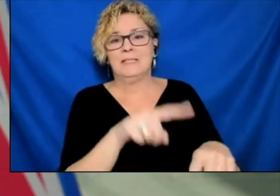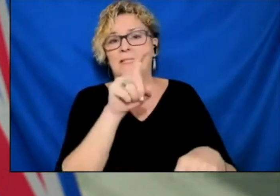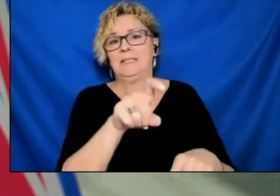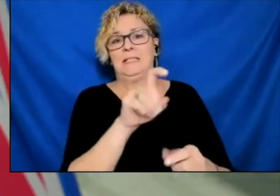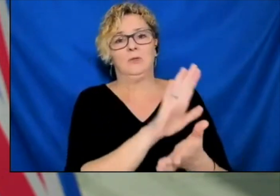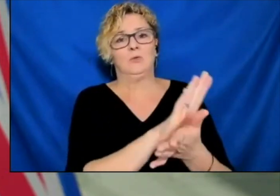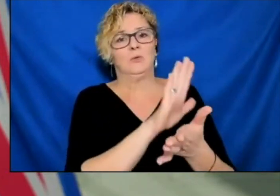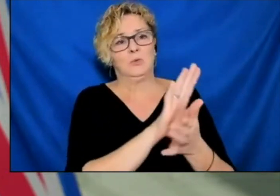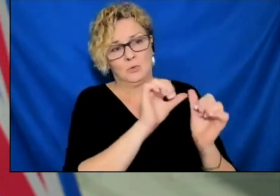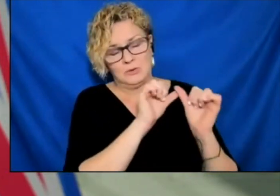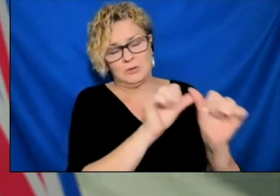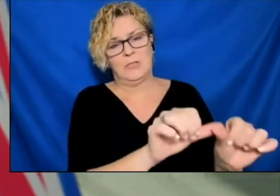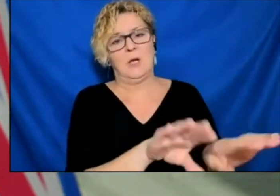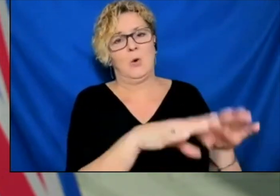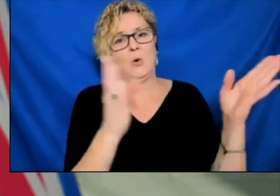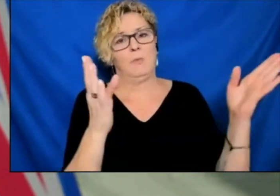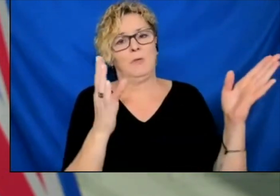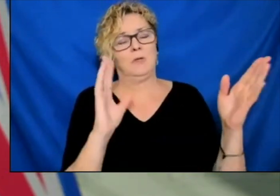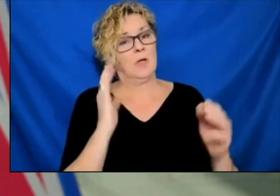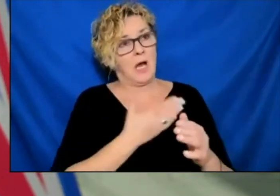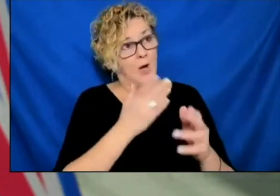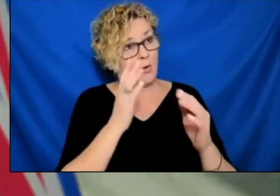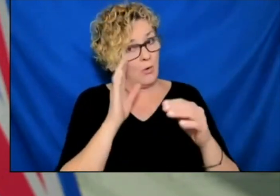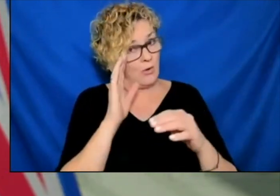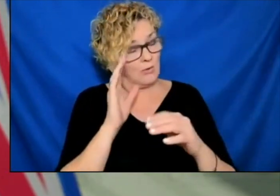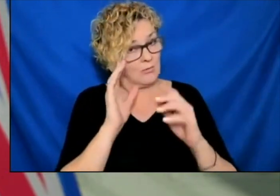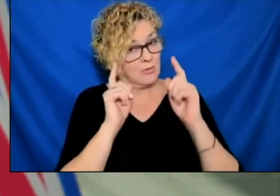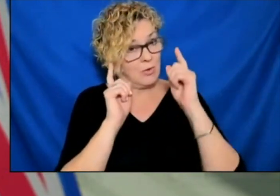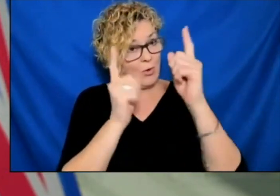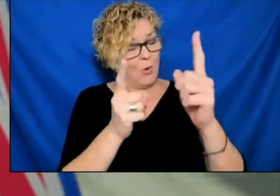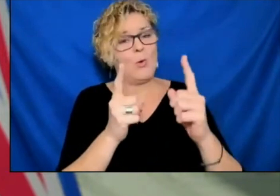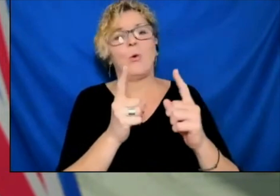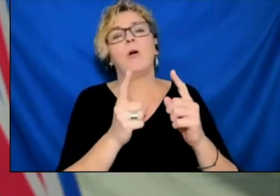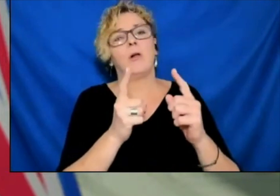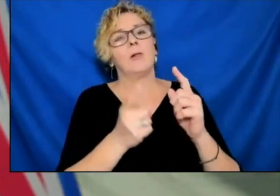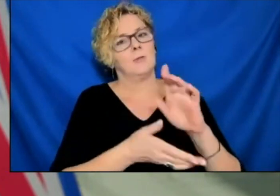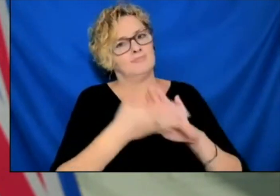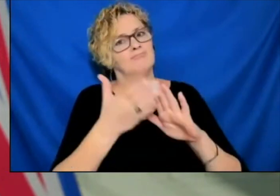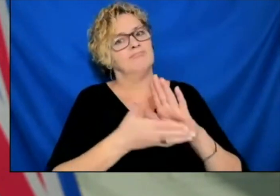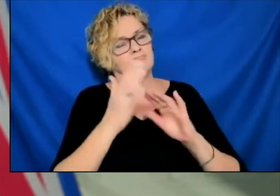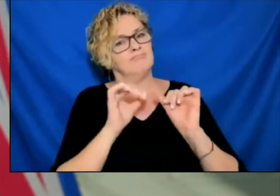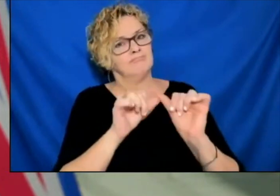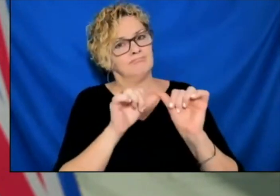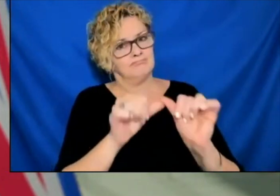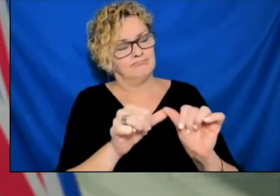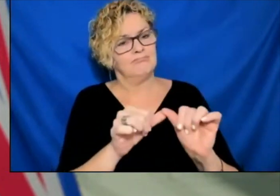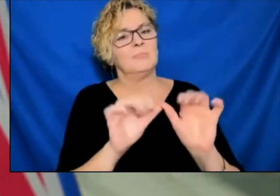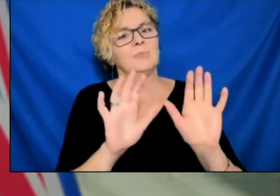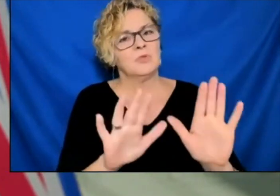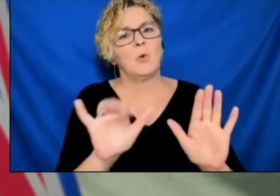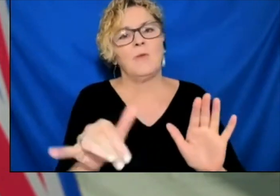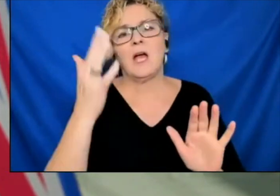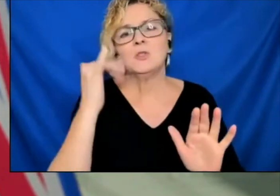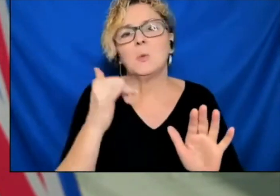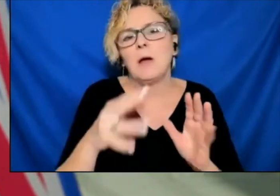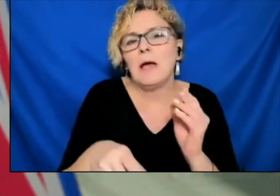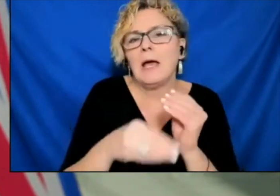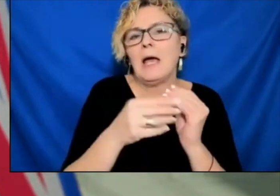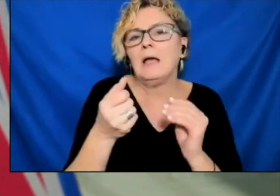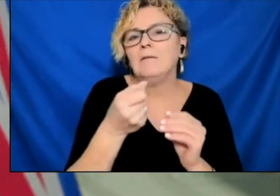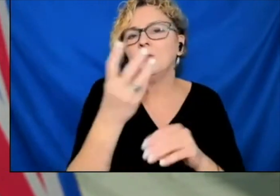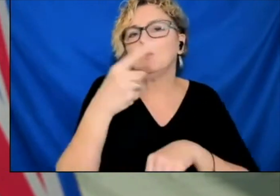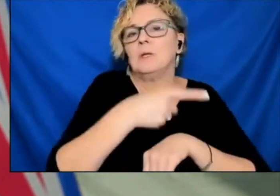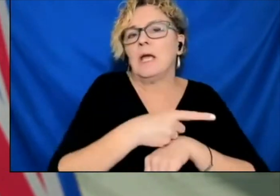of the school year. But taking a few extra days now for planning and preparation, by doing